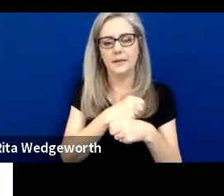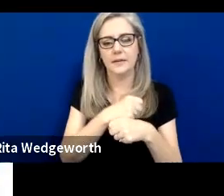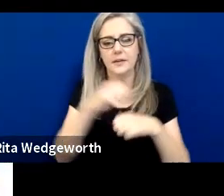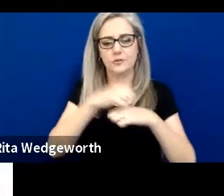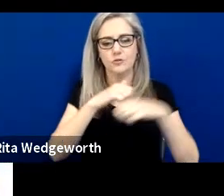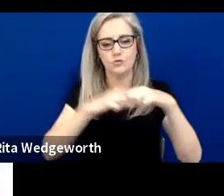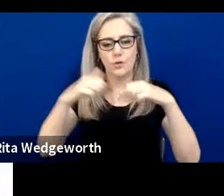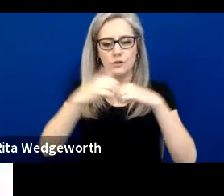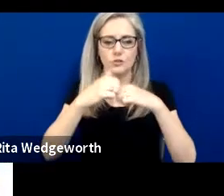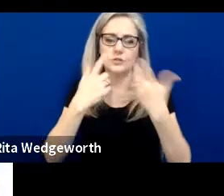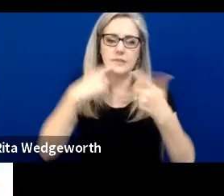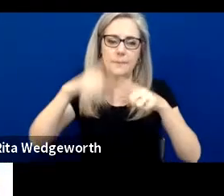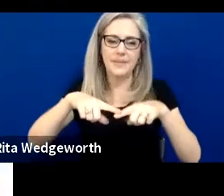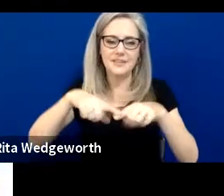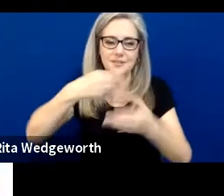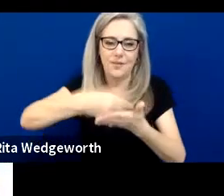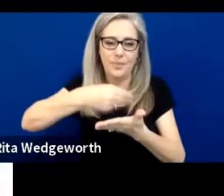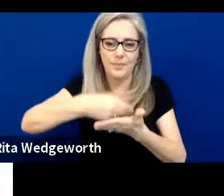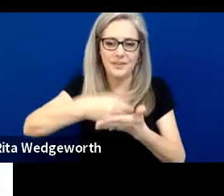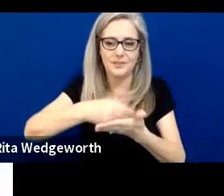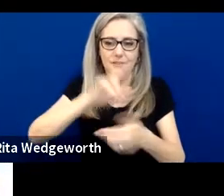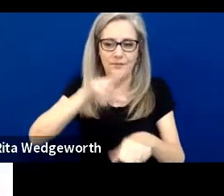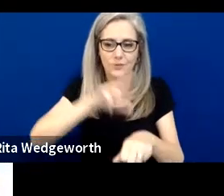depending on the budget, obviously, but